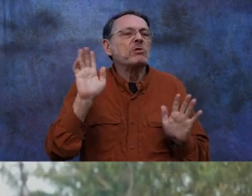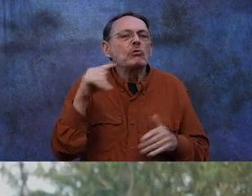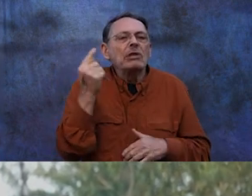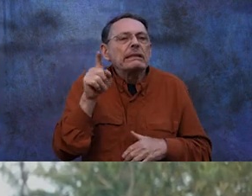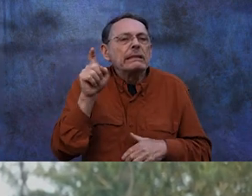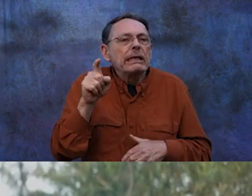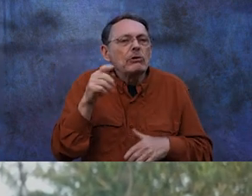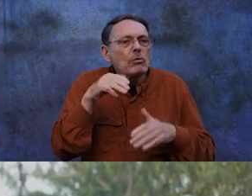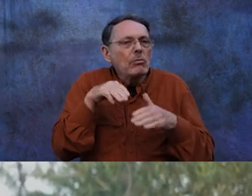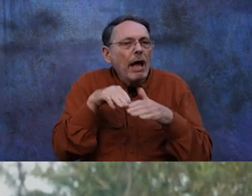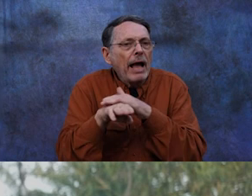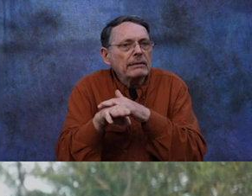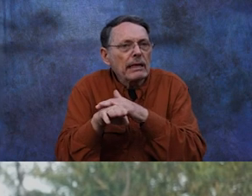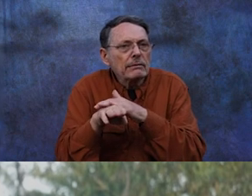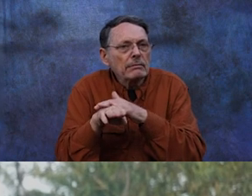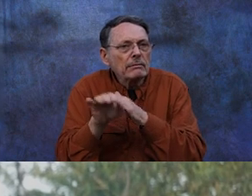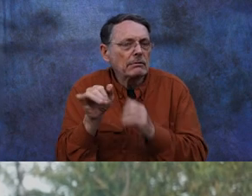to access it.